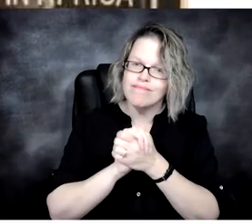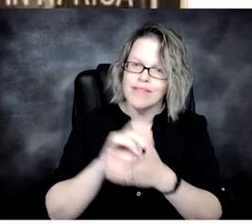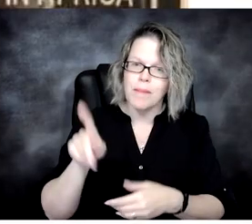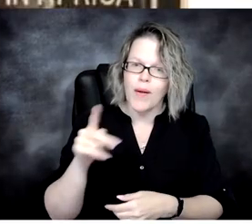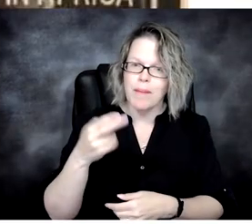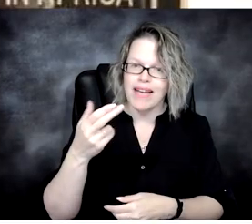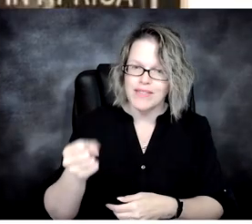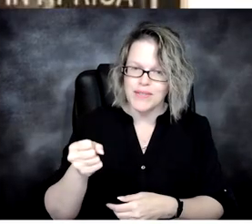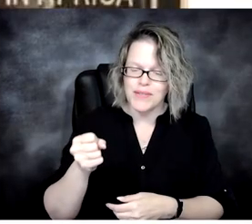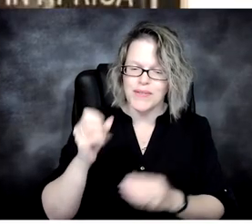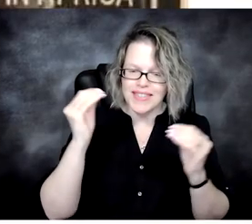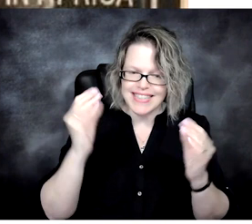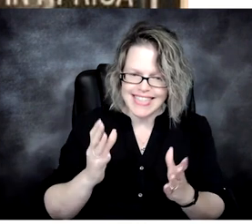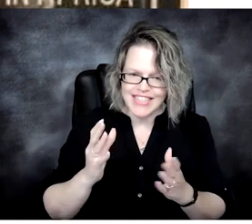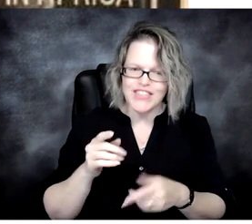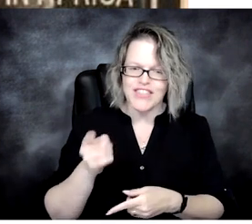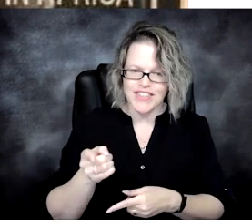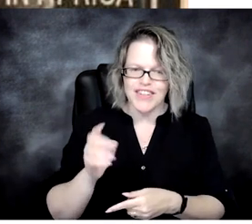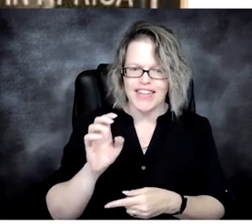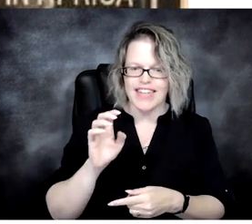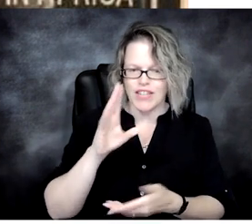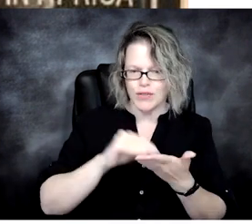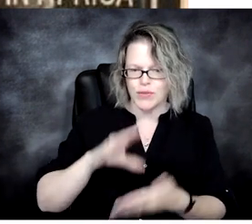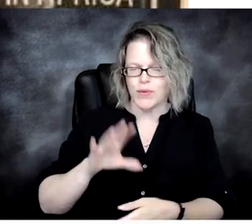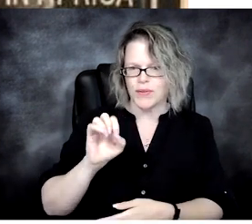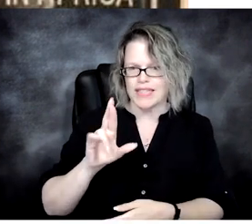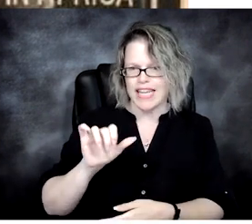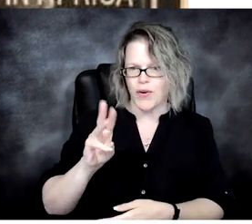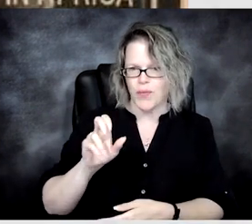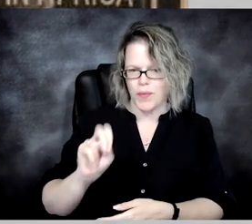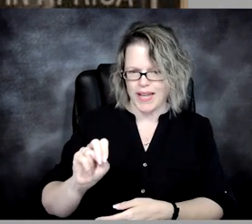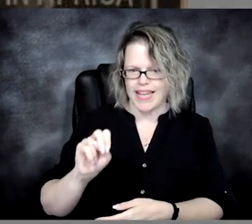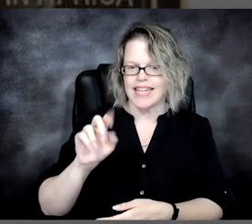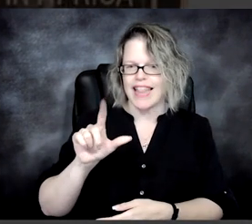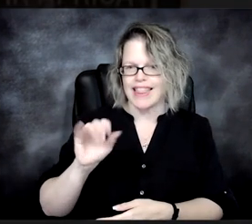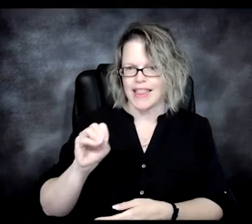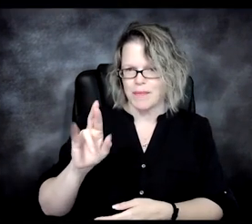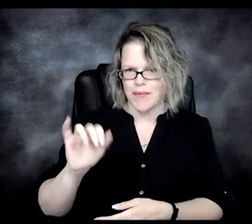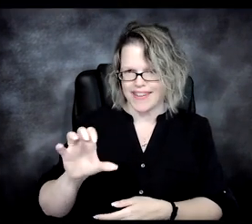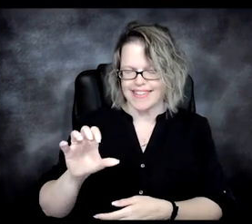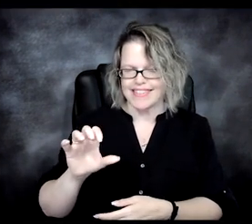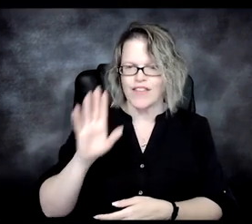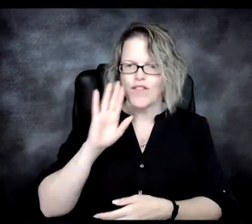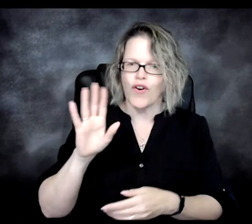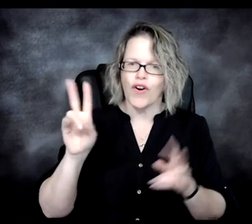School teacher Dory Coleman and her student Irwin Limerick for her artwork titled Immigrant Stereotypes.